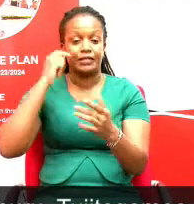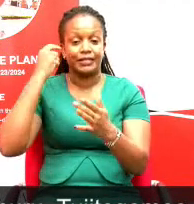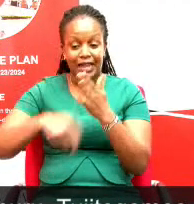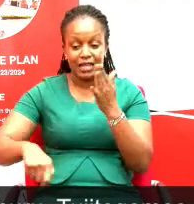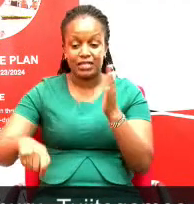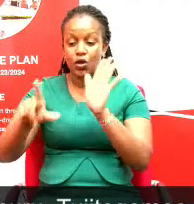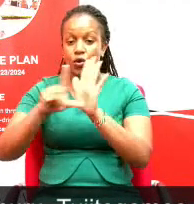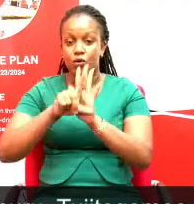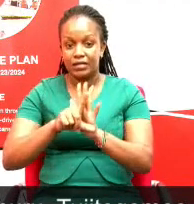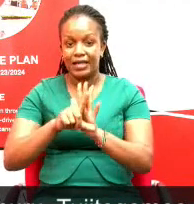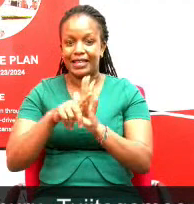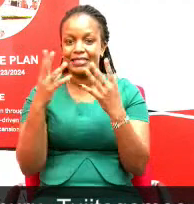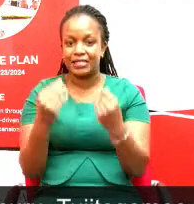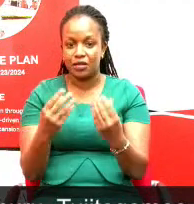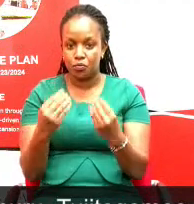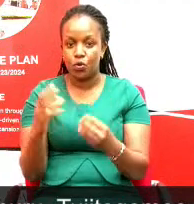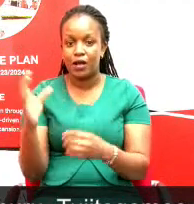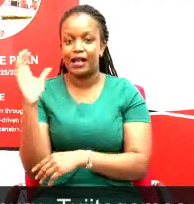and simple